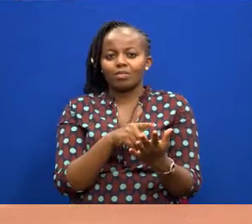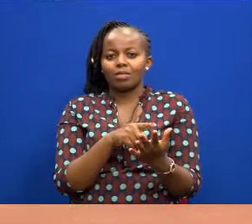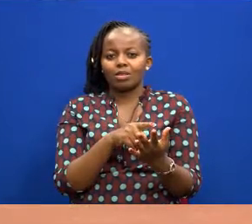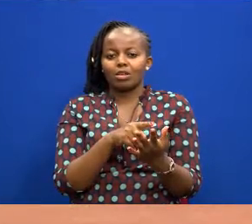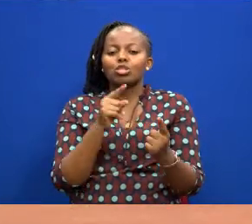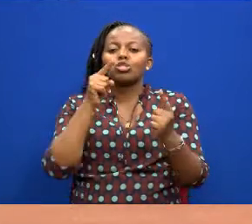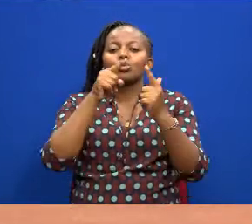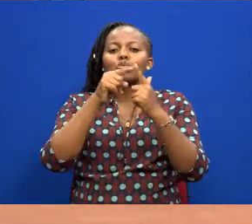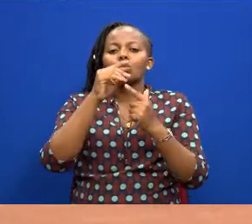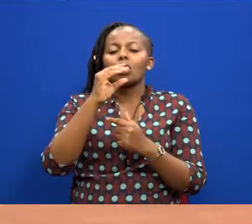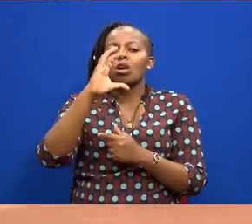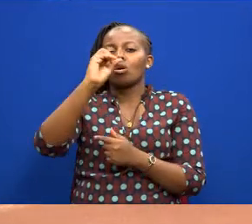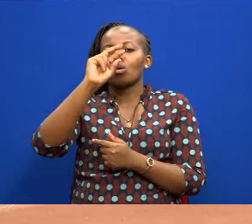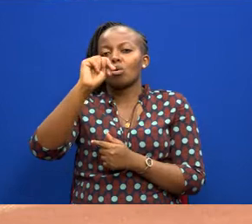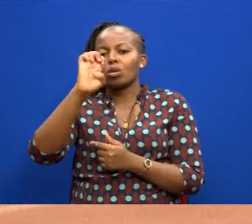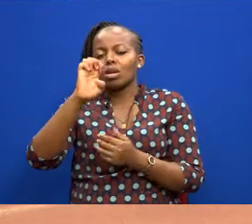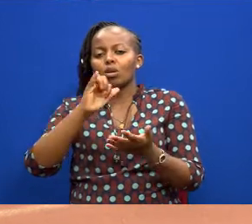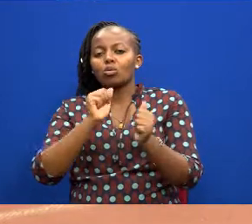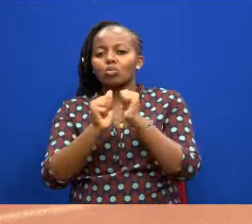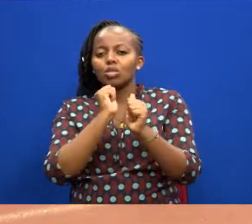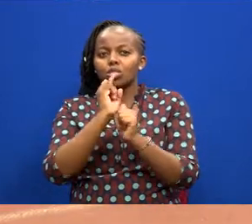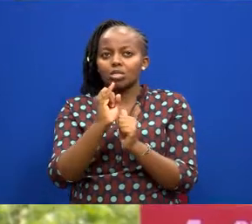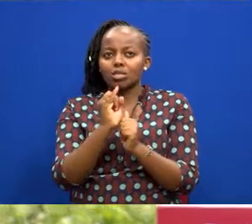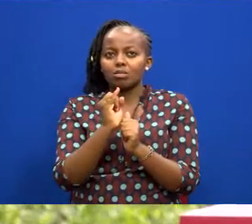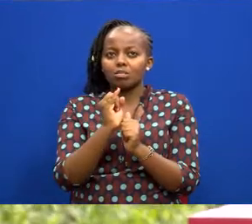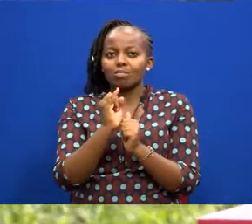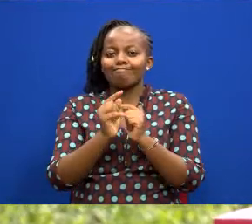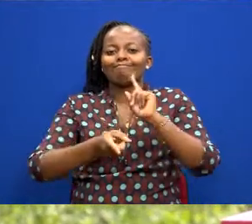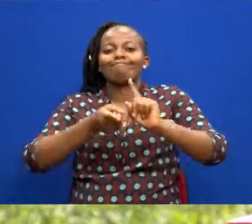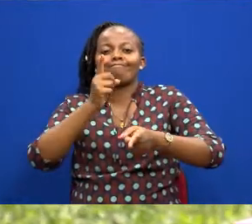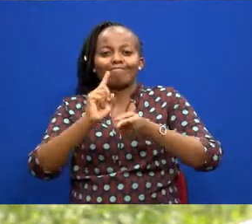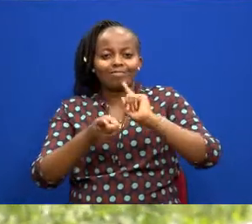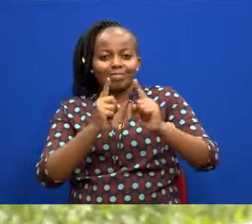until the orange comes. That is the acceleration phase.